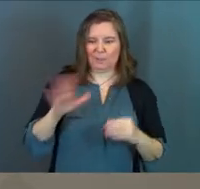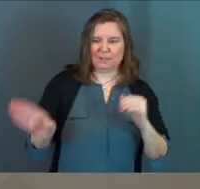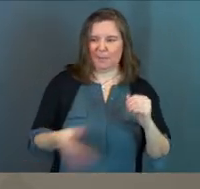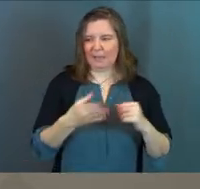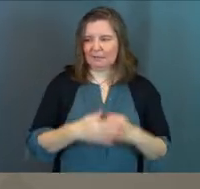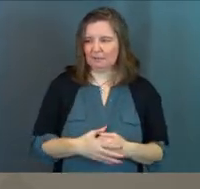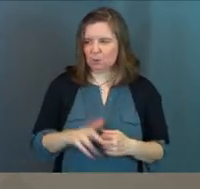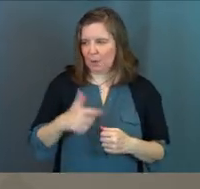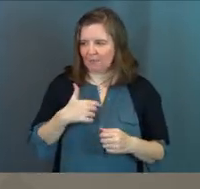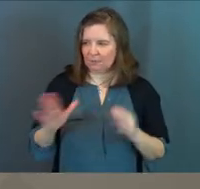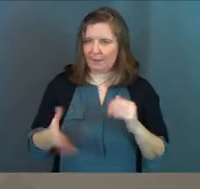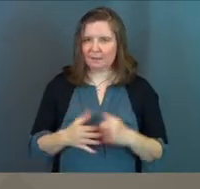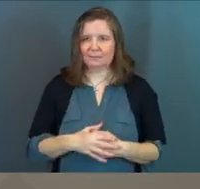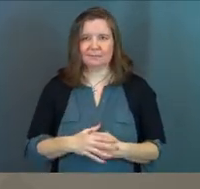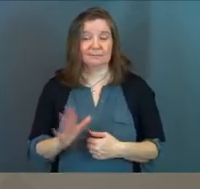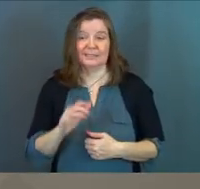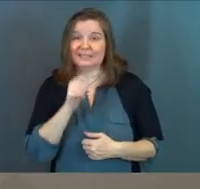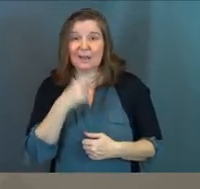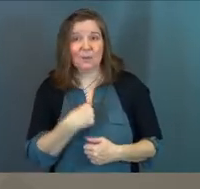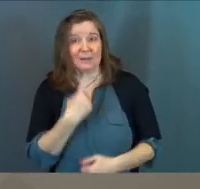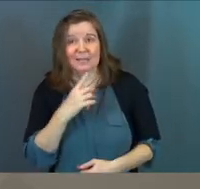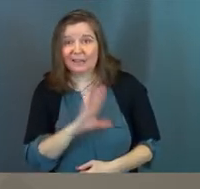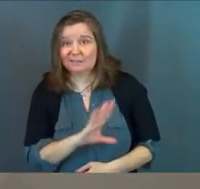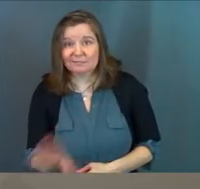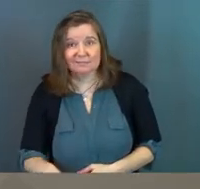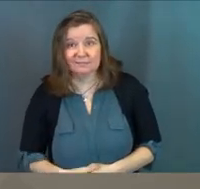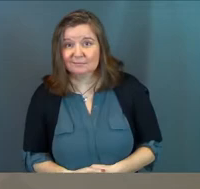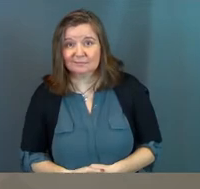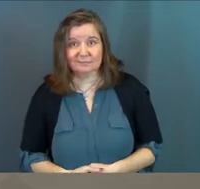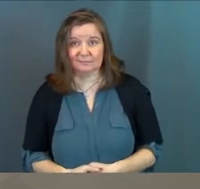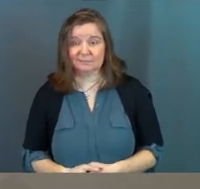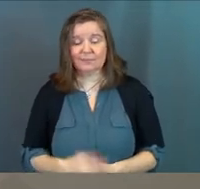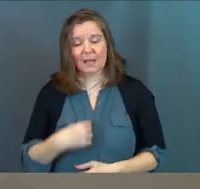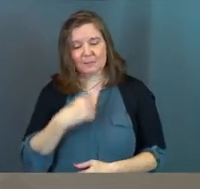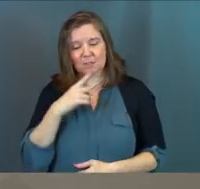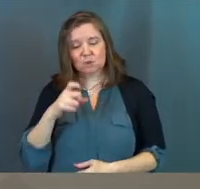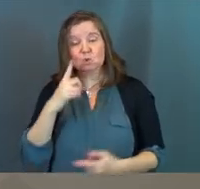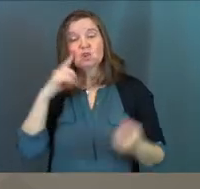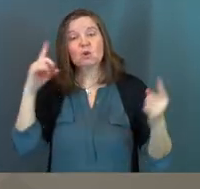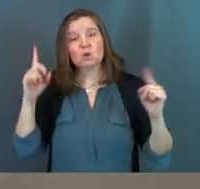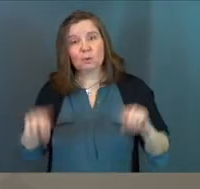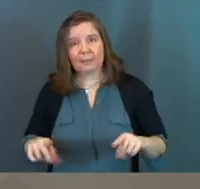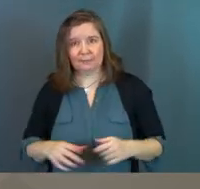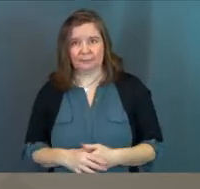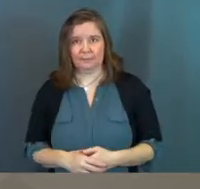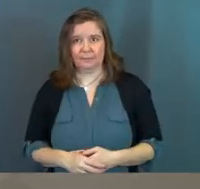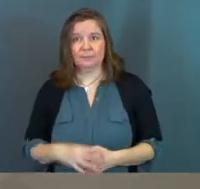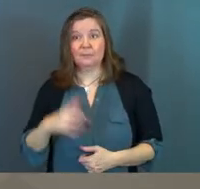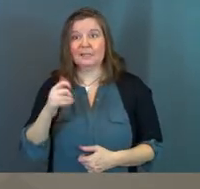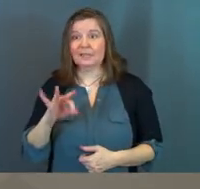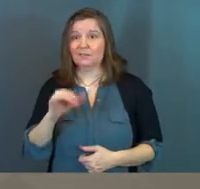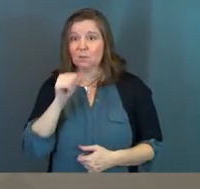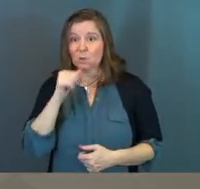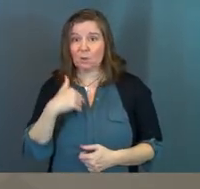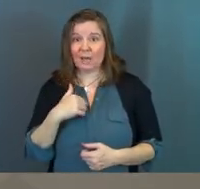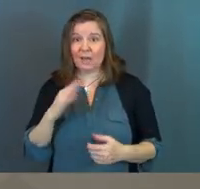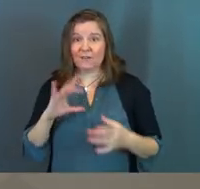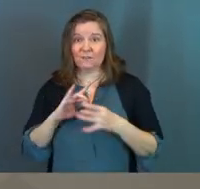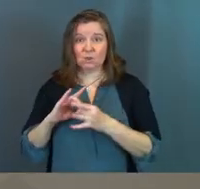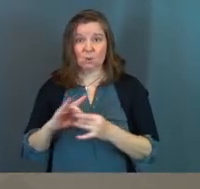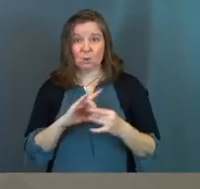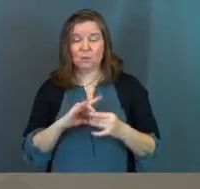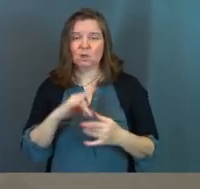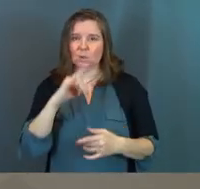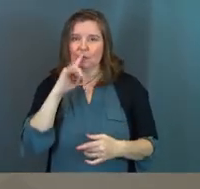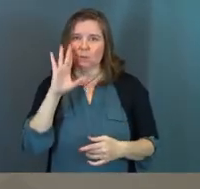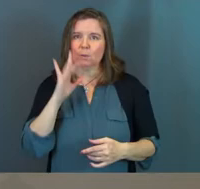spank. That's not what I'm saying. I'm saying you should agree. Because if you don't have unity, your